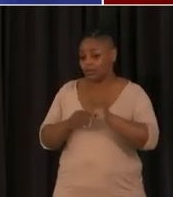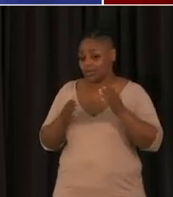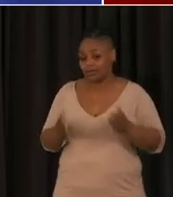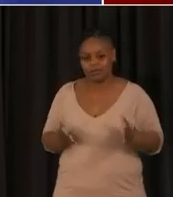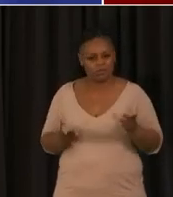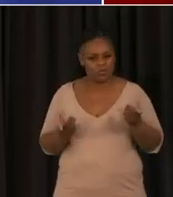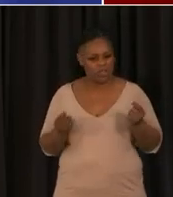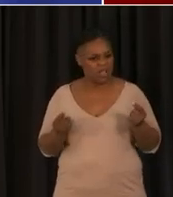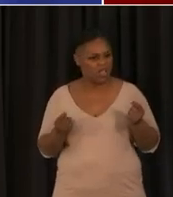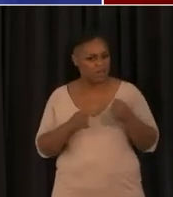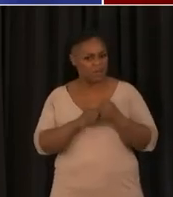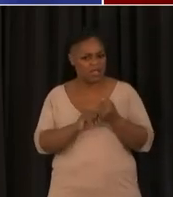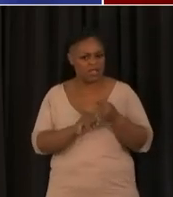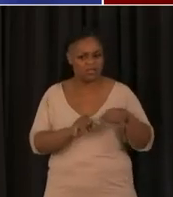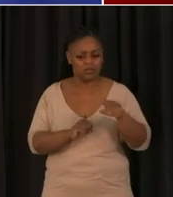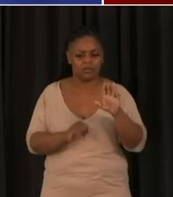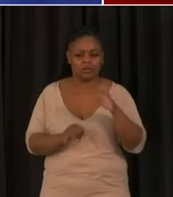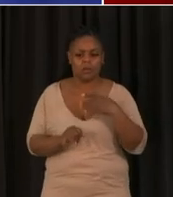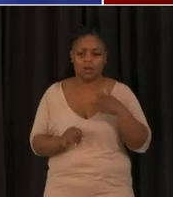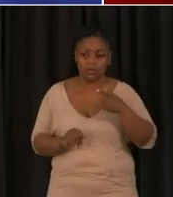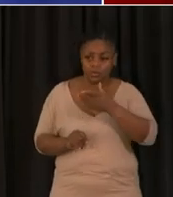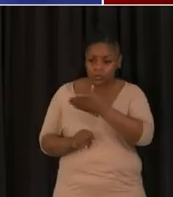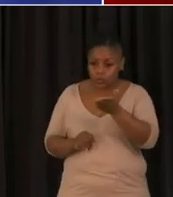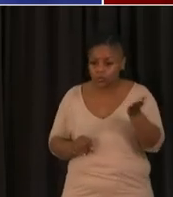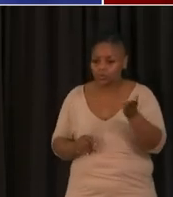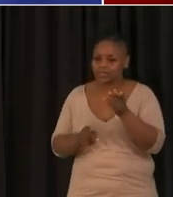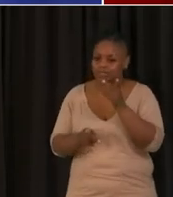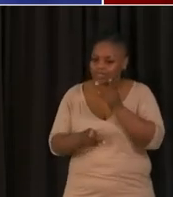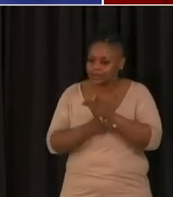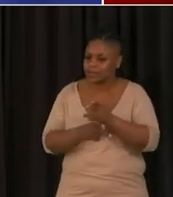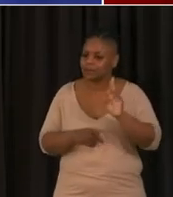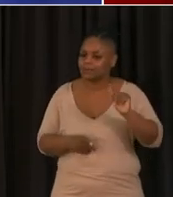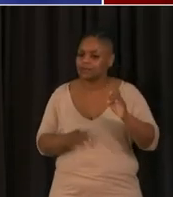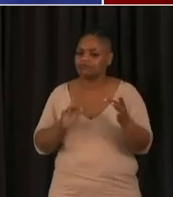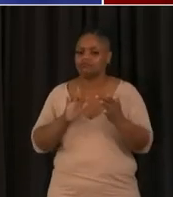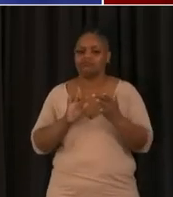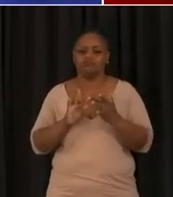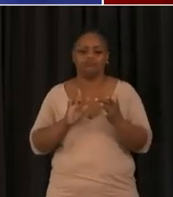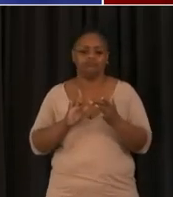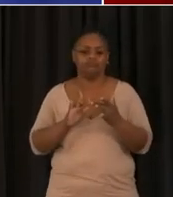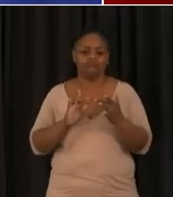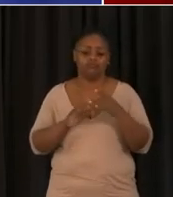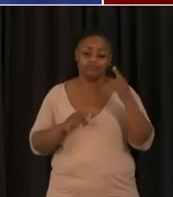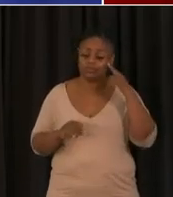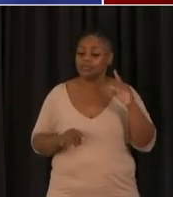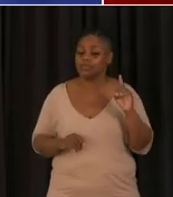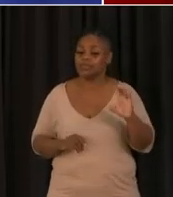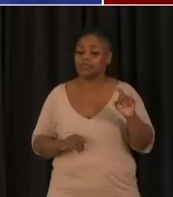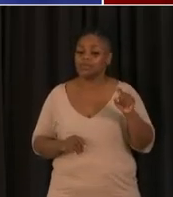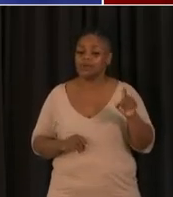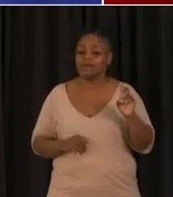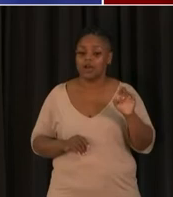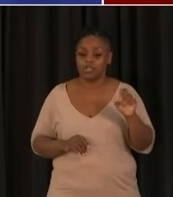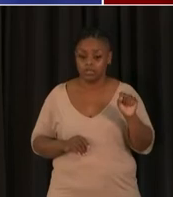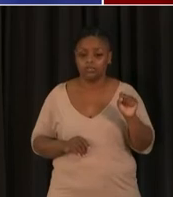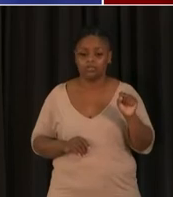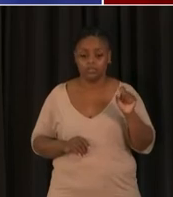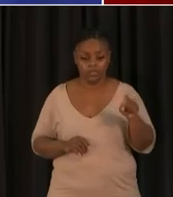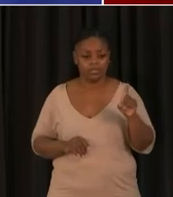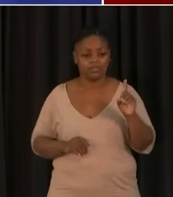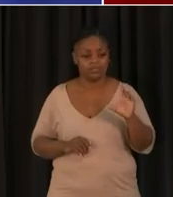then Commissioner, that's actually a great segue to the next question. So starting somewhere, sometimes we need some help, and I guess that's why